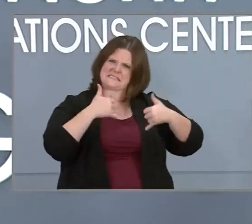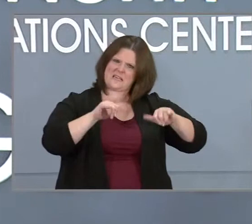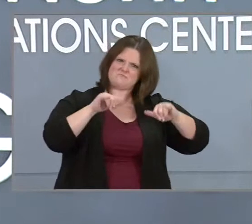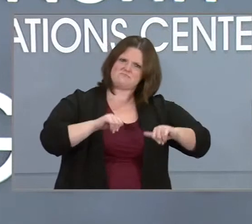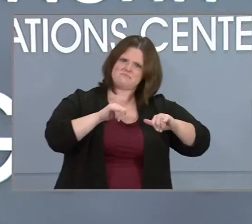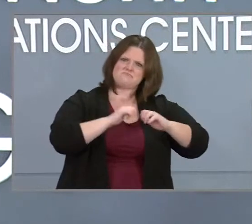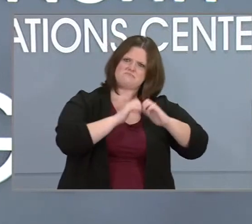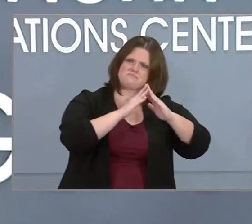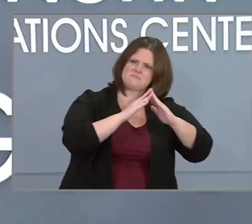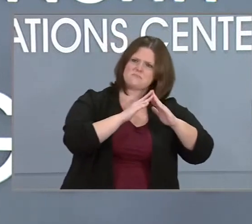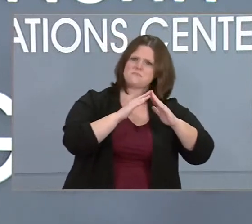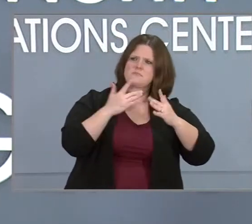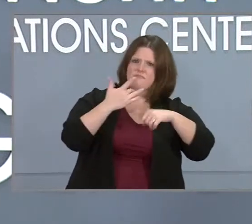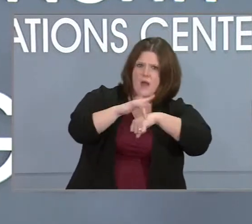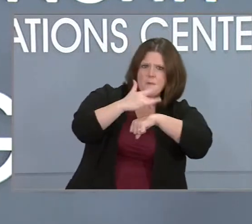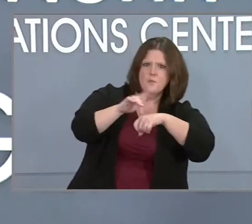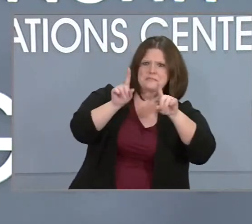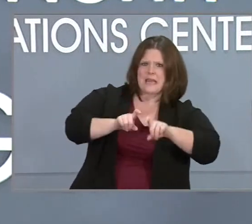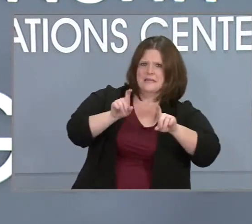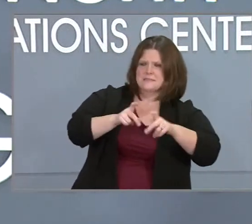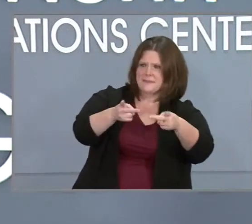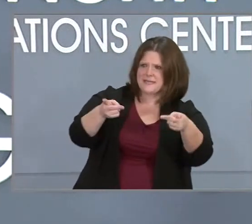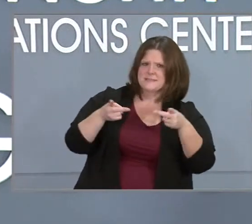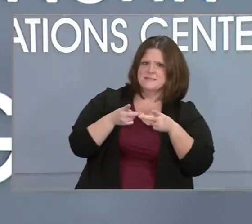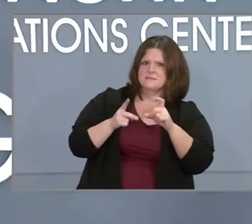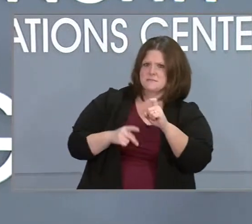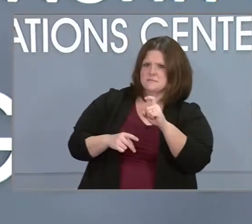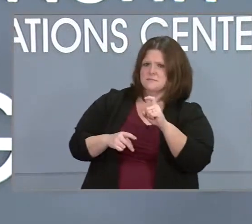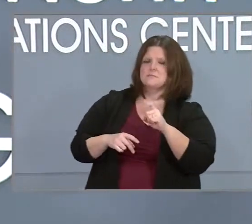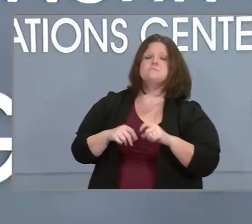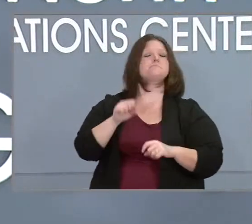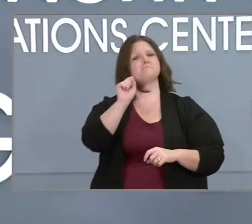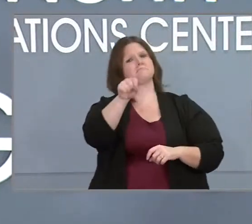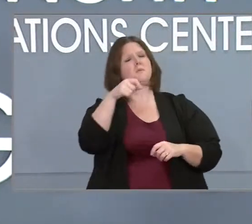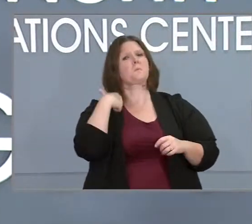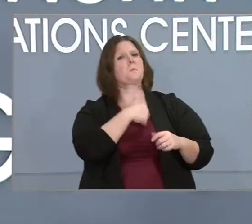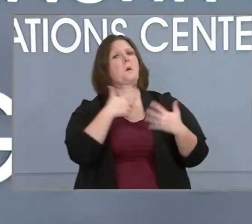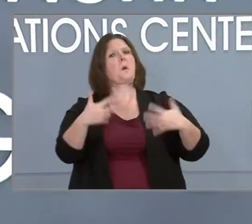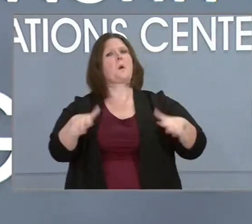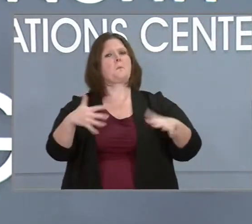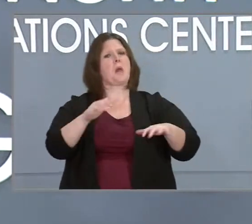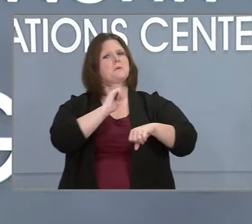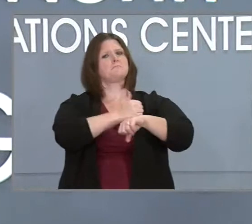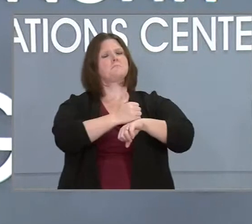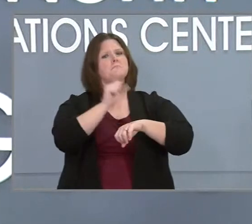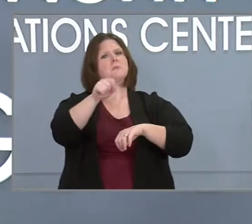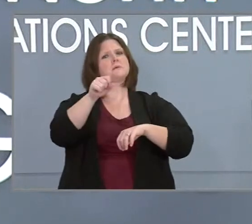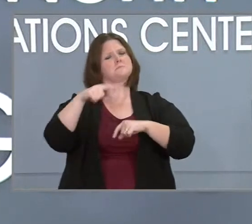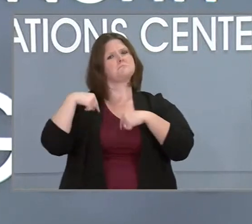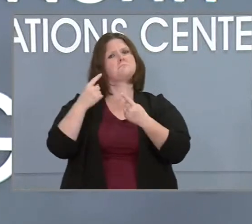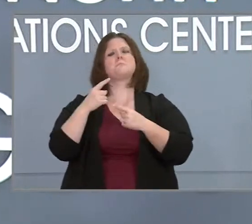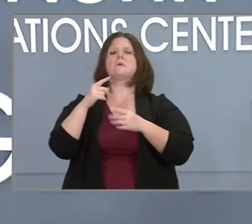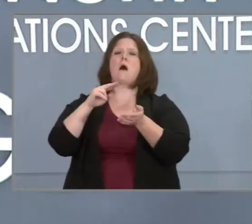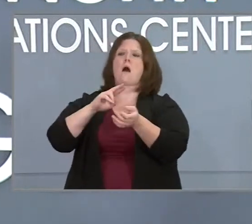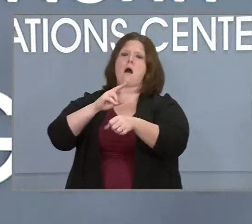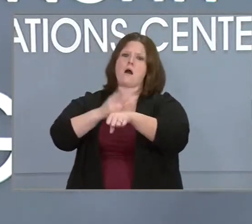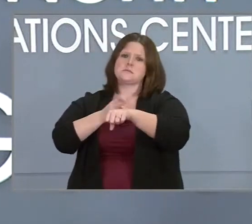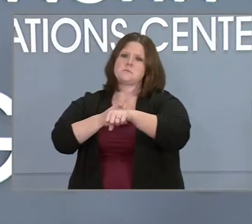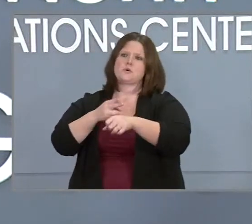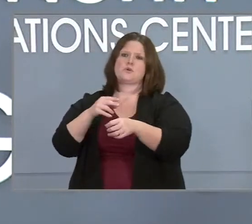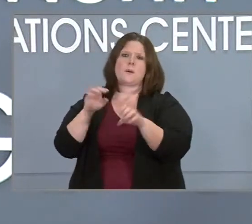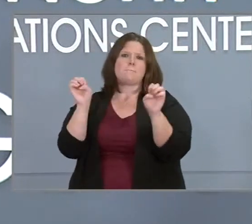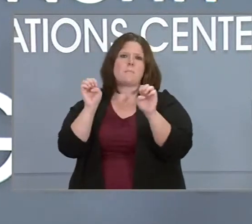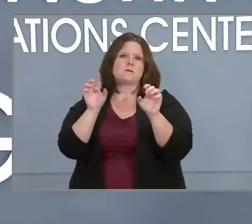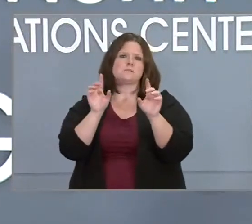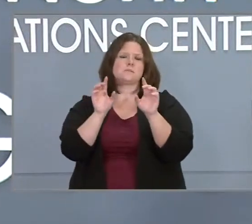are doing that, and in fact, a number of the hospitals and emergency departments have told us that people are often going there for